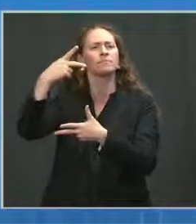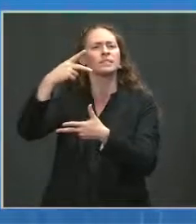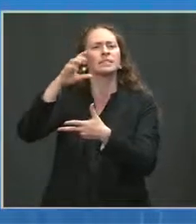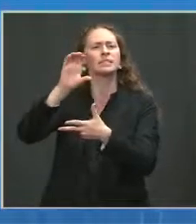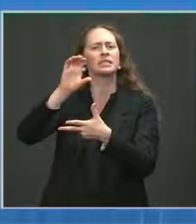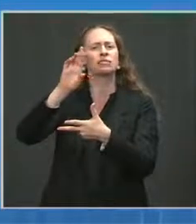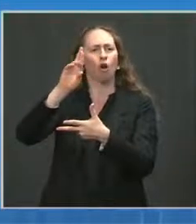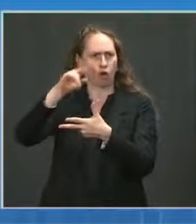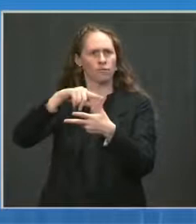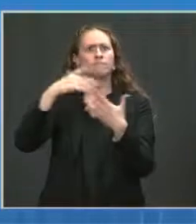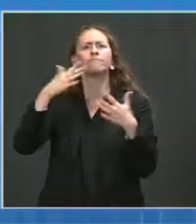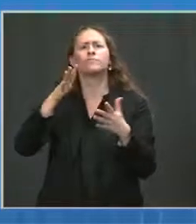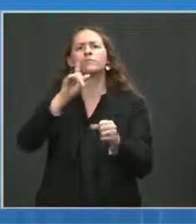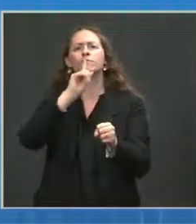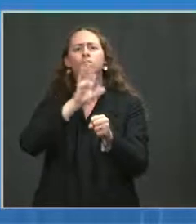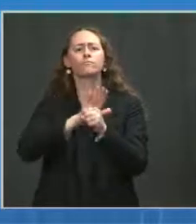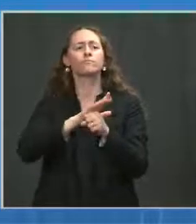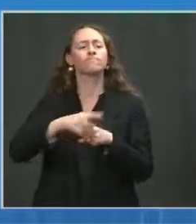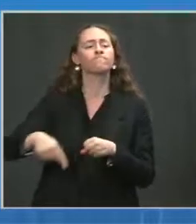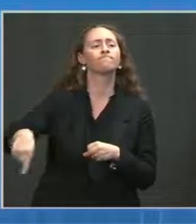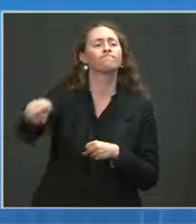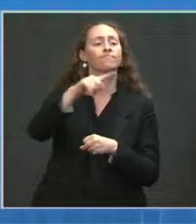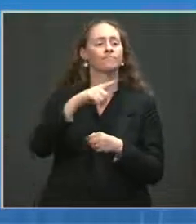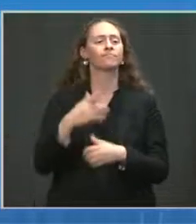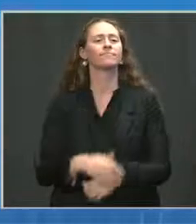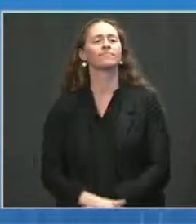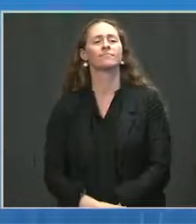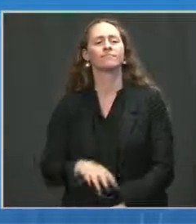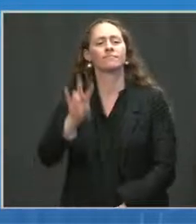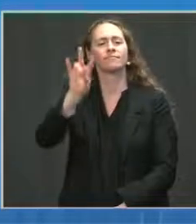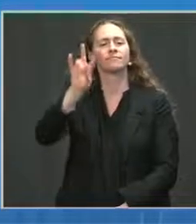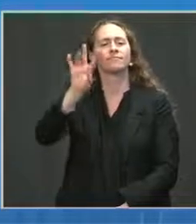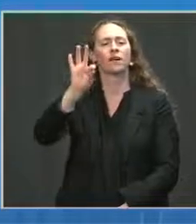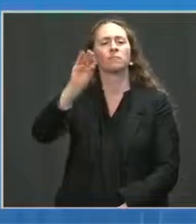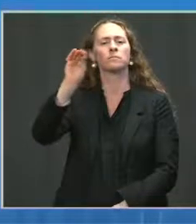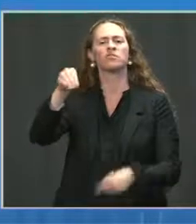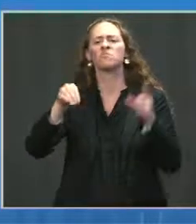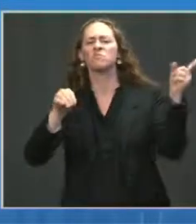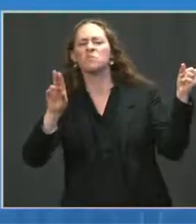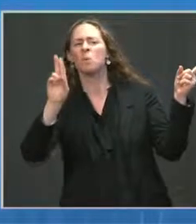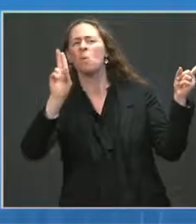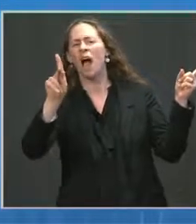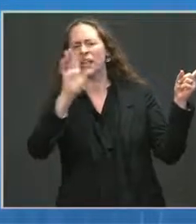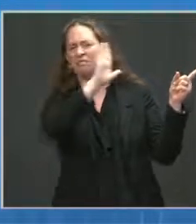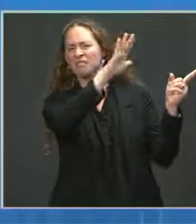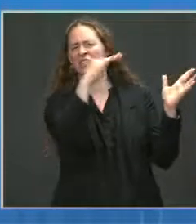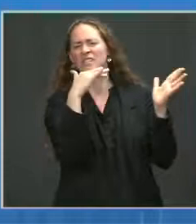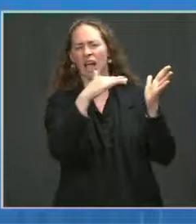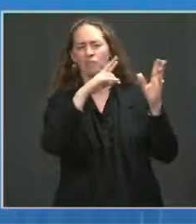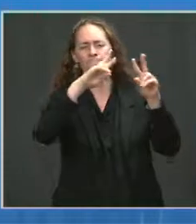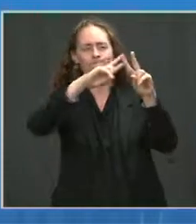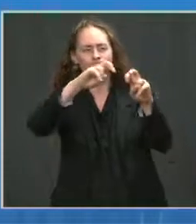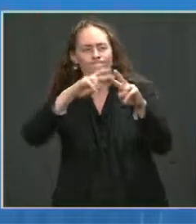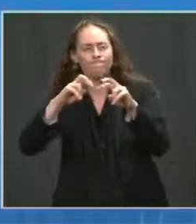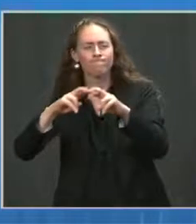infection, it's 79% in a UK study. Symptomatic